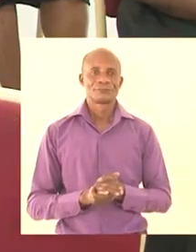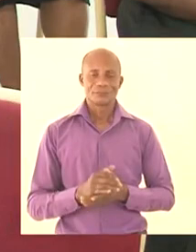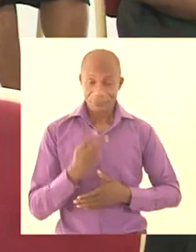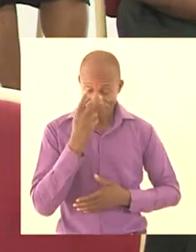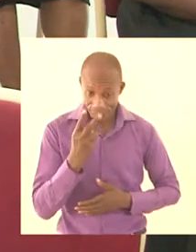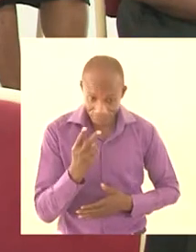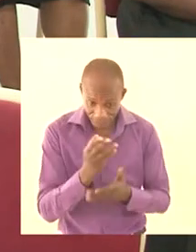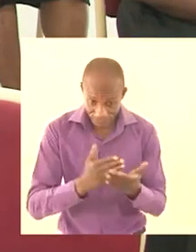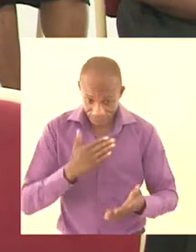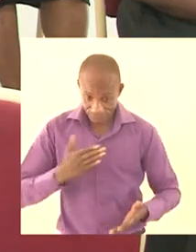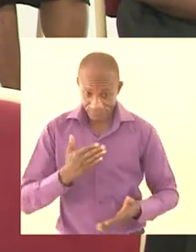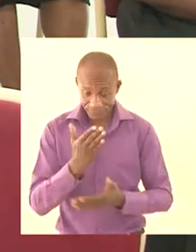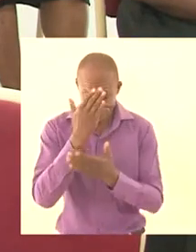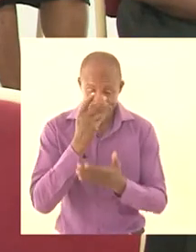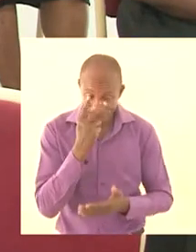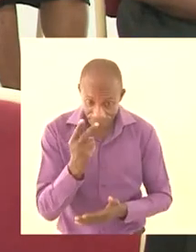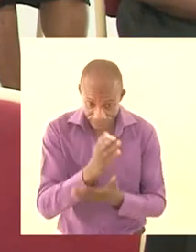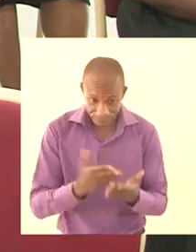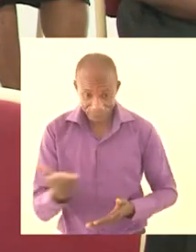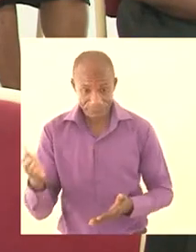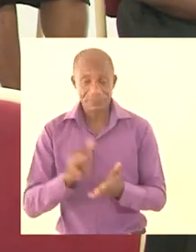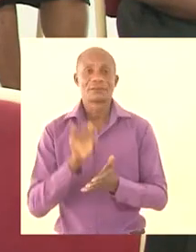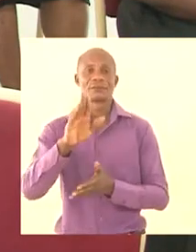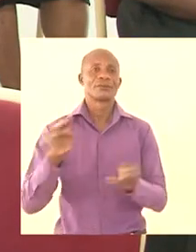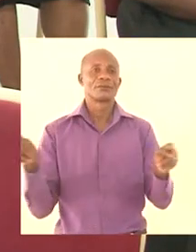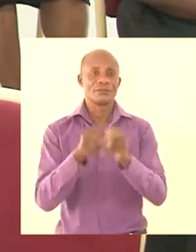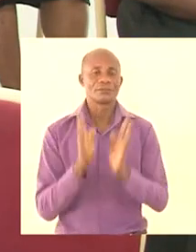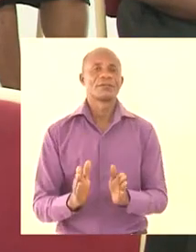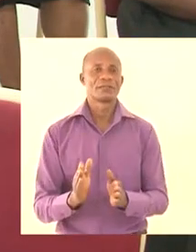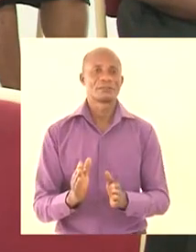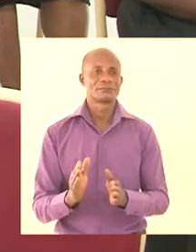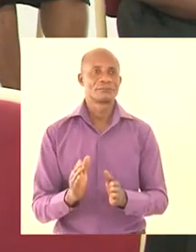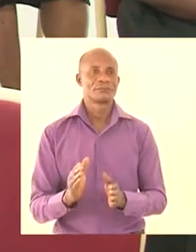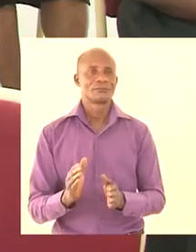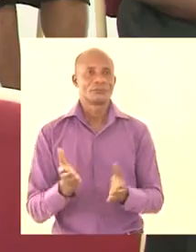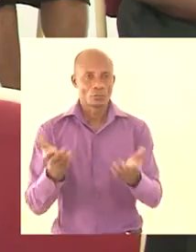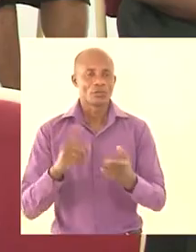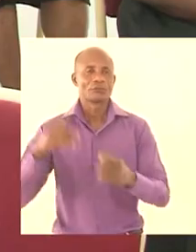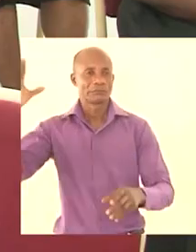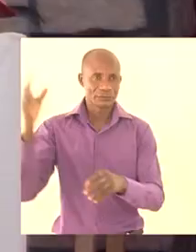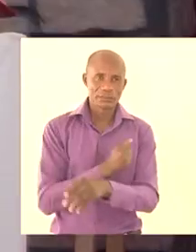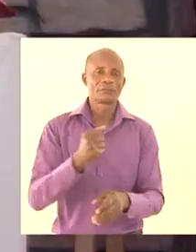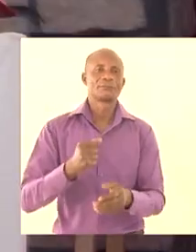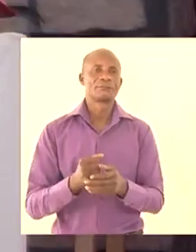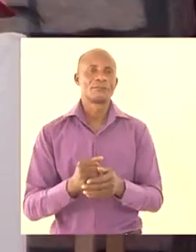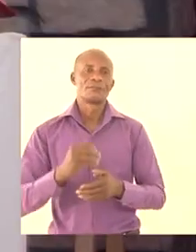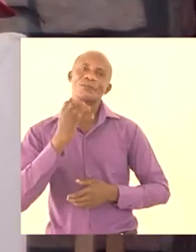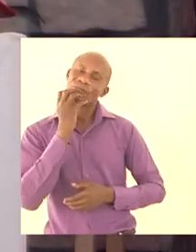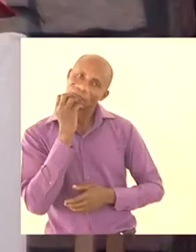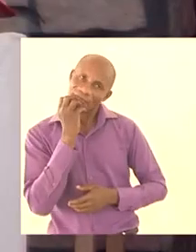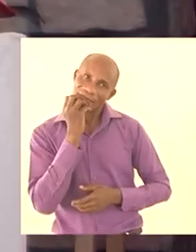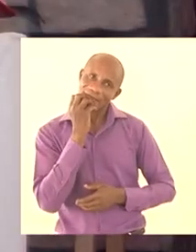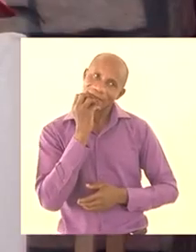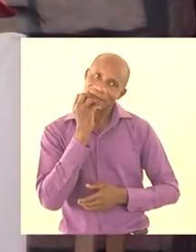has that is way better than your own, you'll be in your mind, you'll be forced to take it. So greed